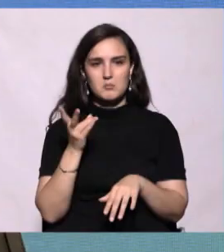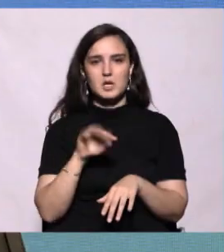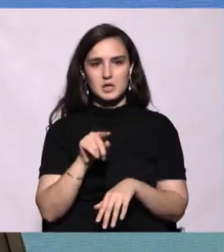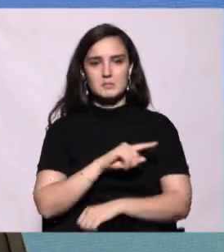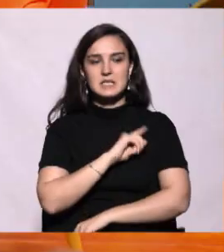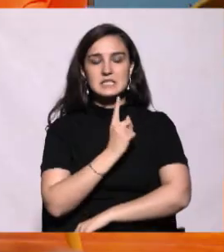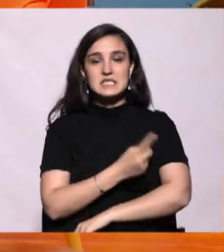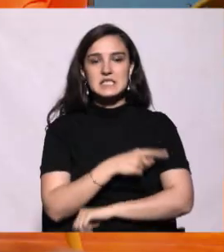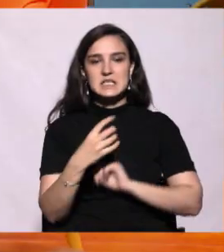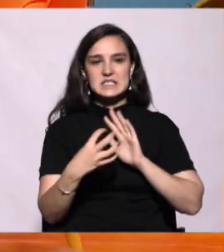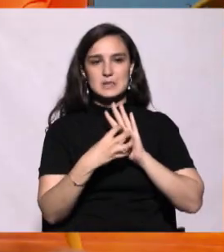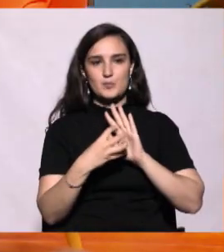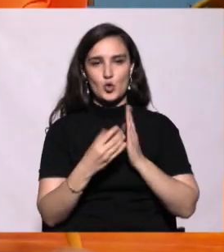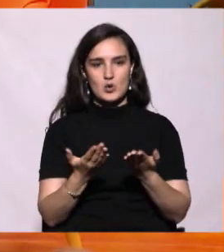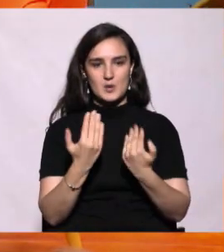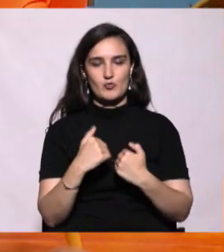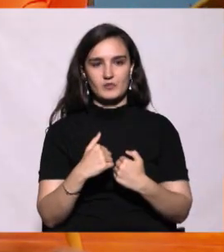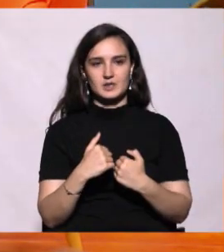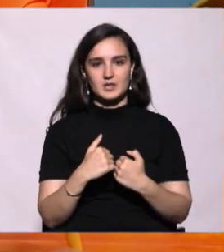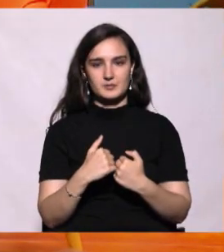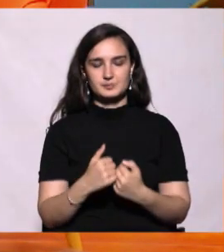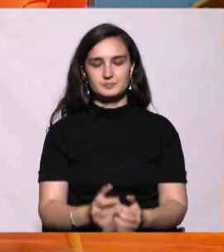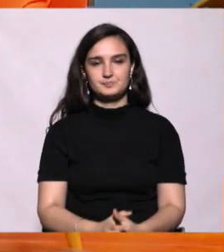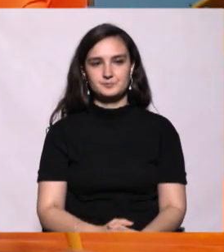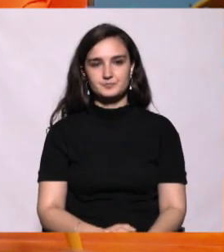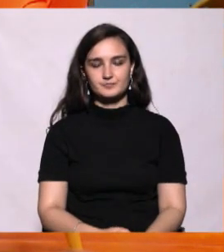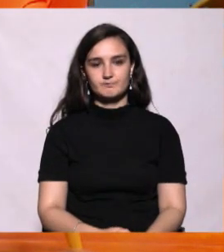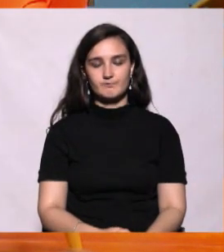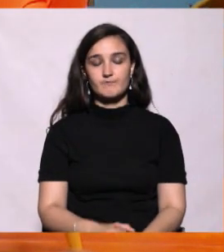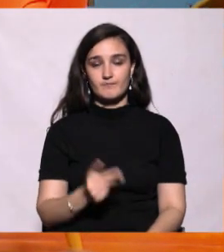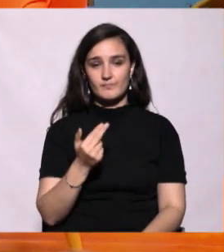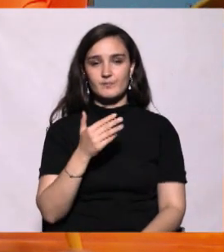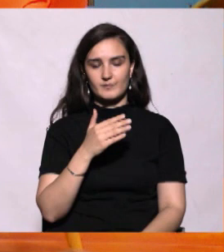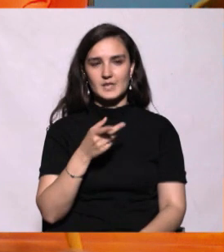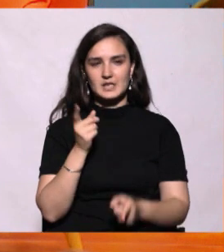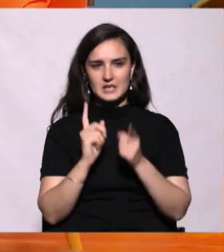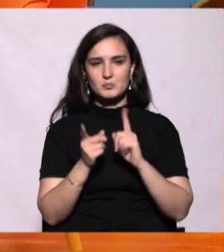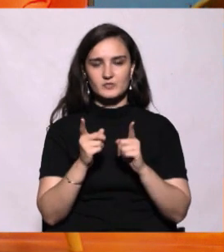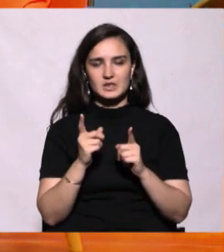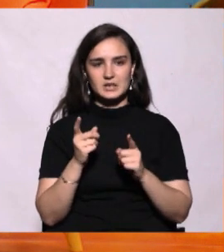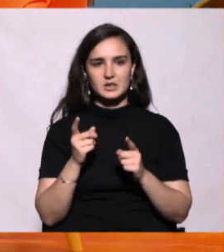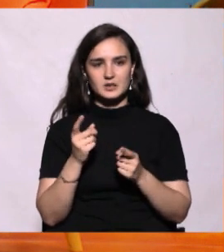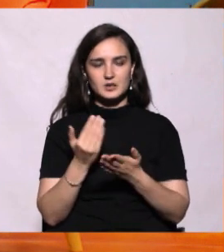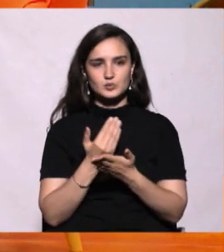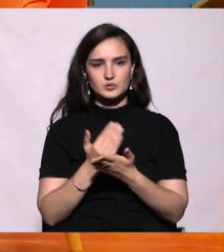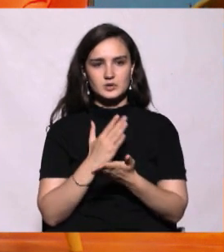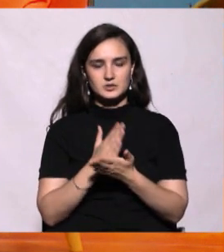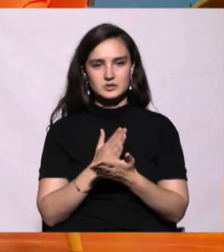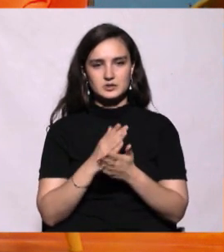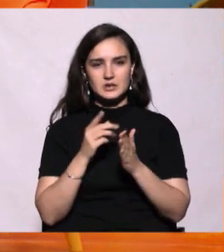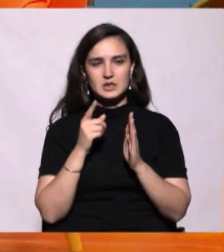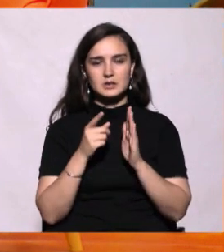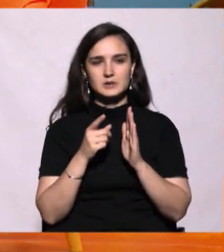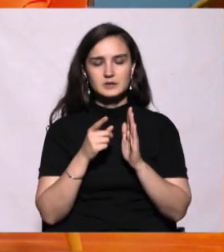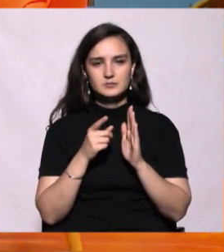powerful symbol of Arthur's ideas of chivalry. In fact, there's a real life analogy. Back in the